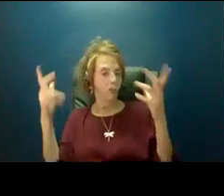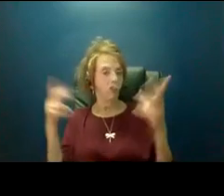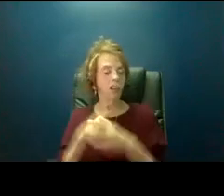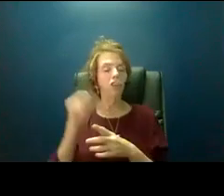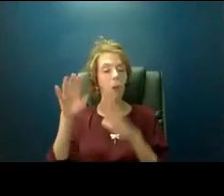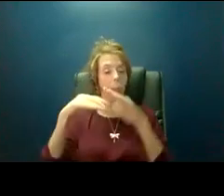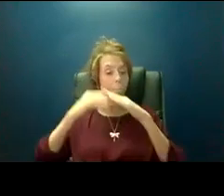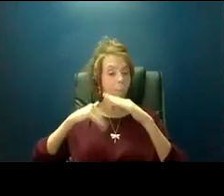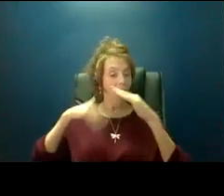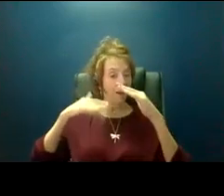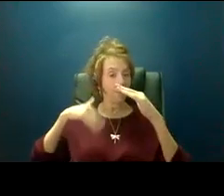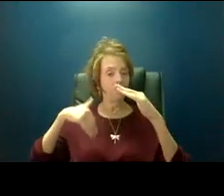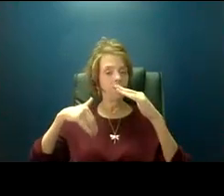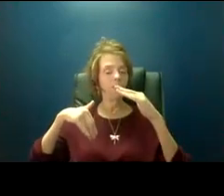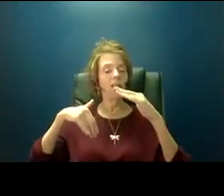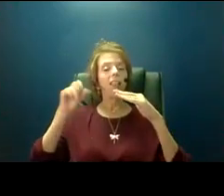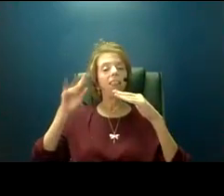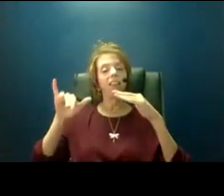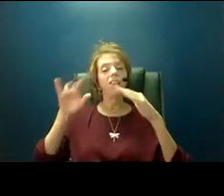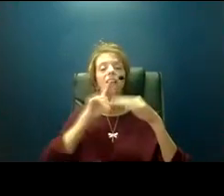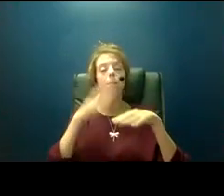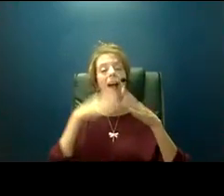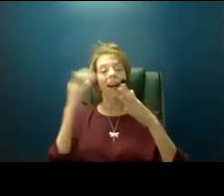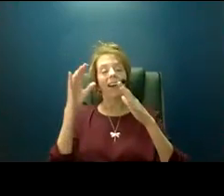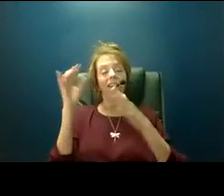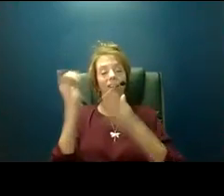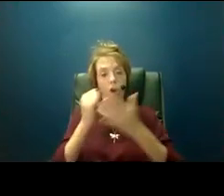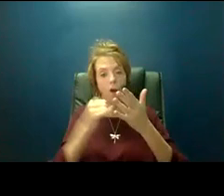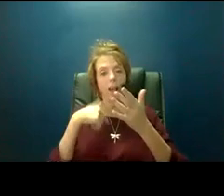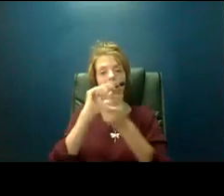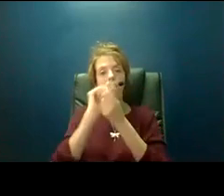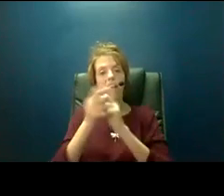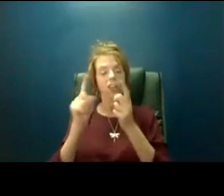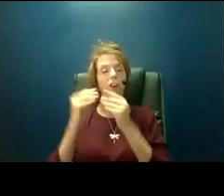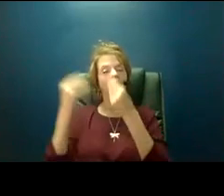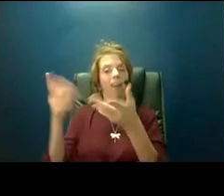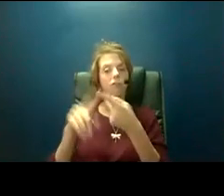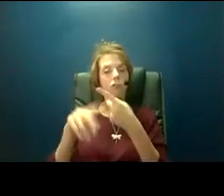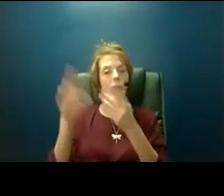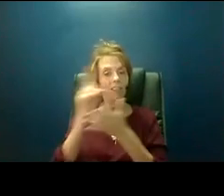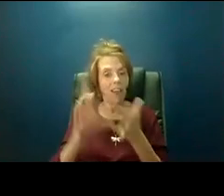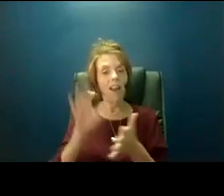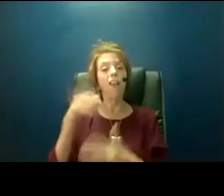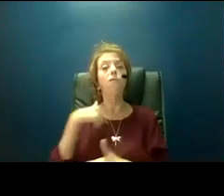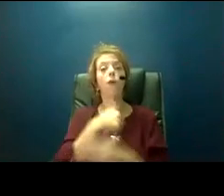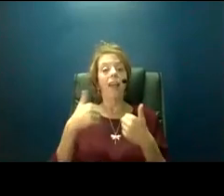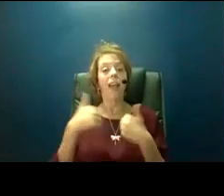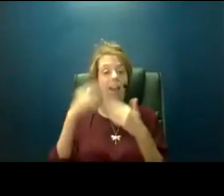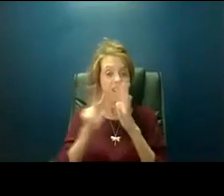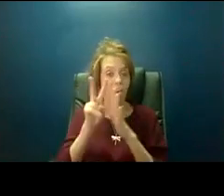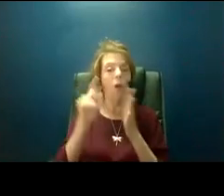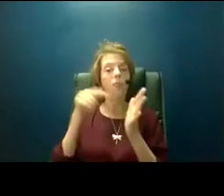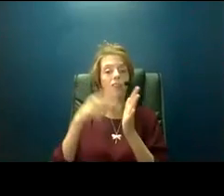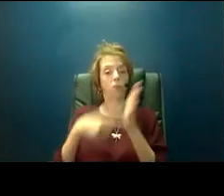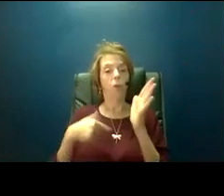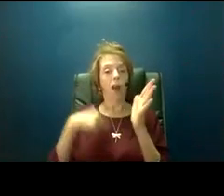image, so this was kind of my sketch that I turned into a designer saying, if we have video, this is what I want.